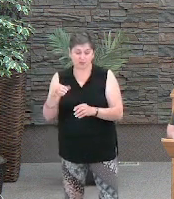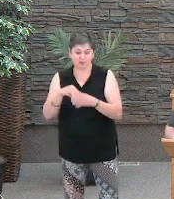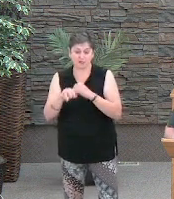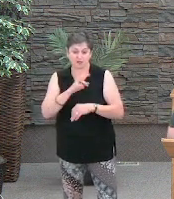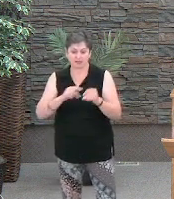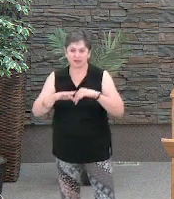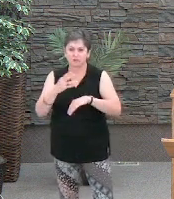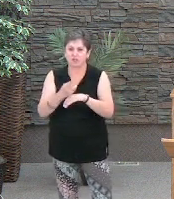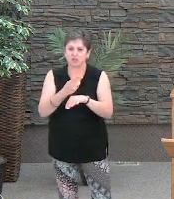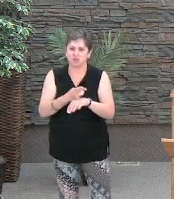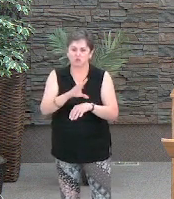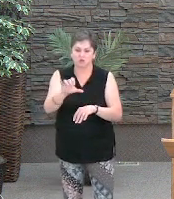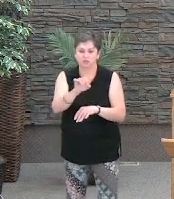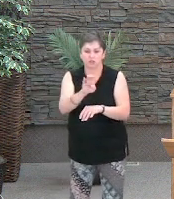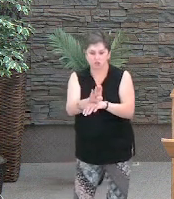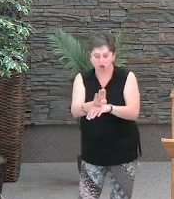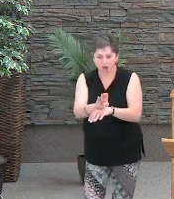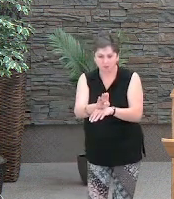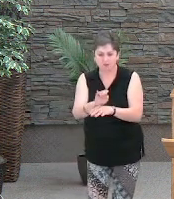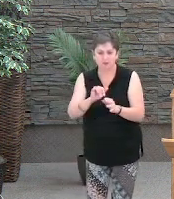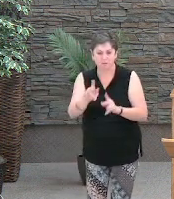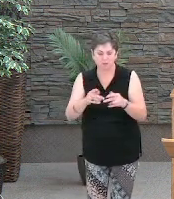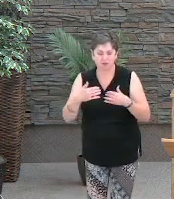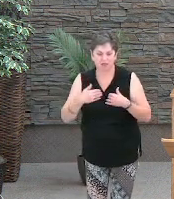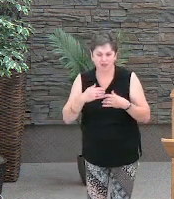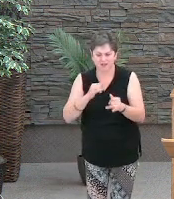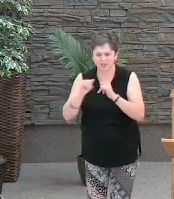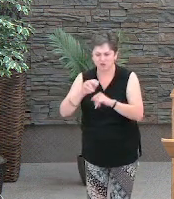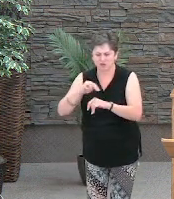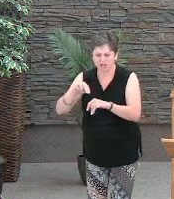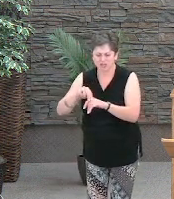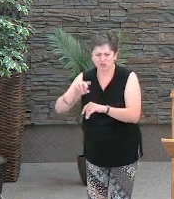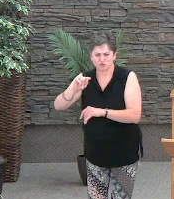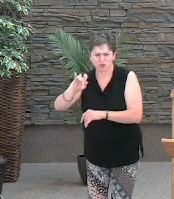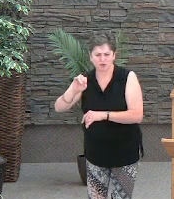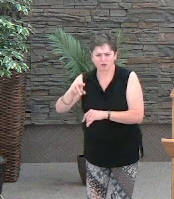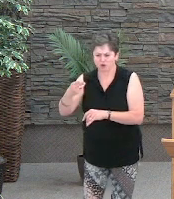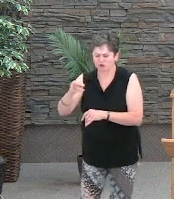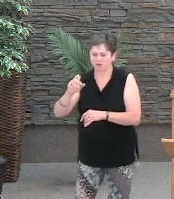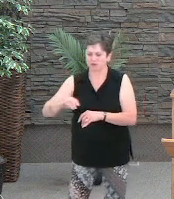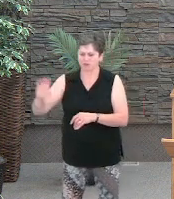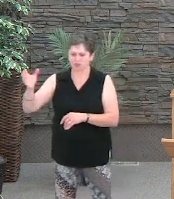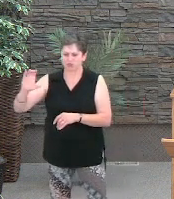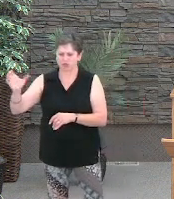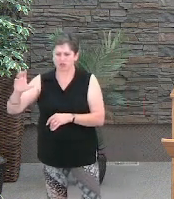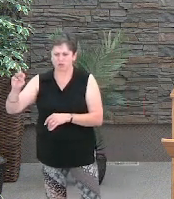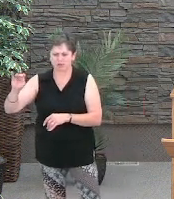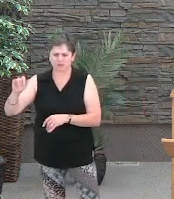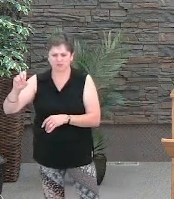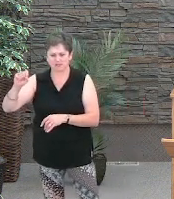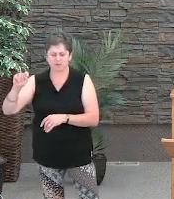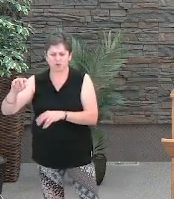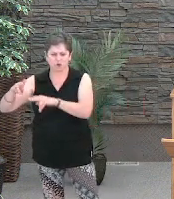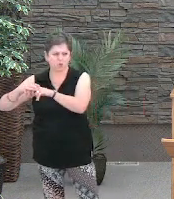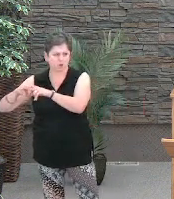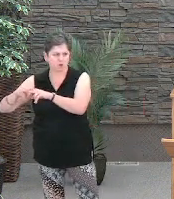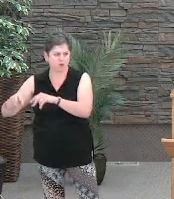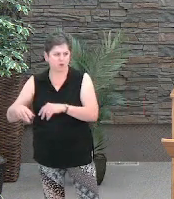kingdom. He used the jobs of a lot of people. International Harvester, the Chicago, Minneapolis, and St. Paul